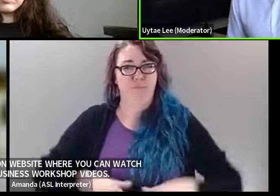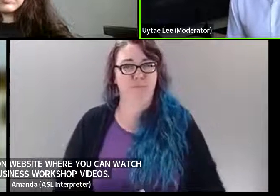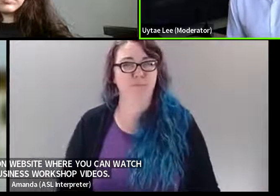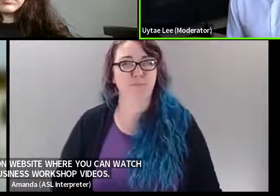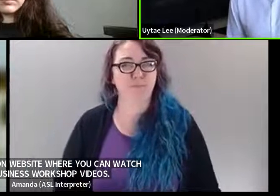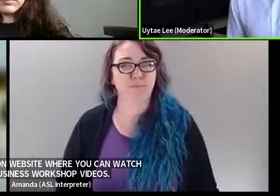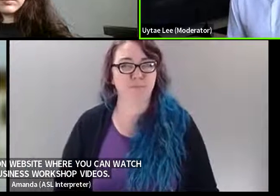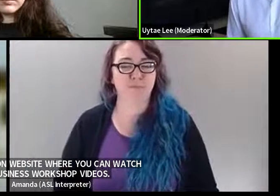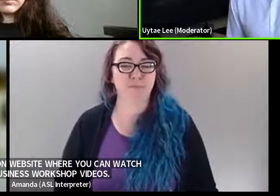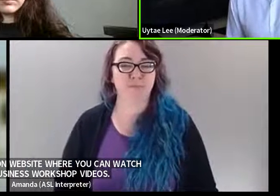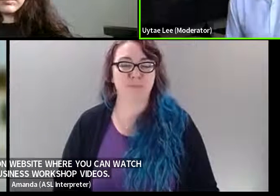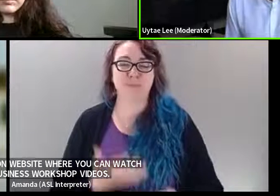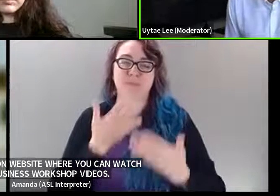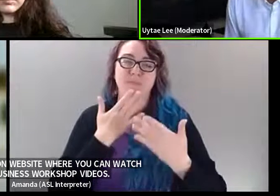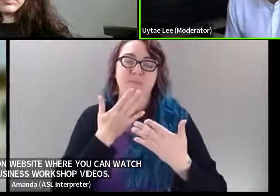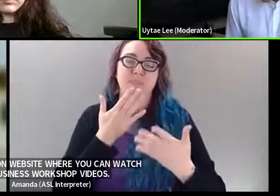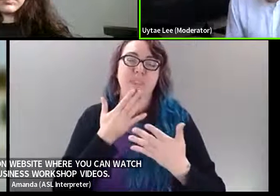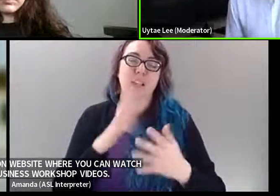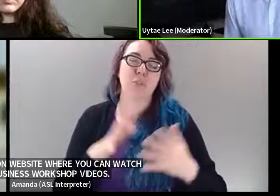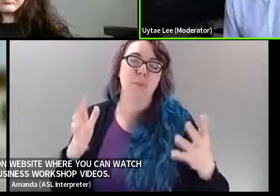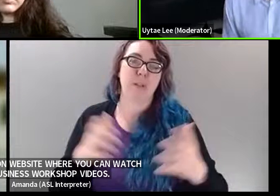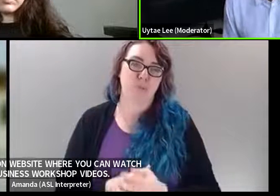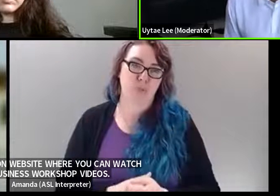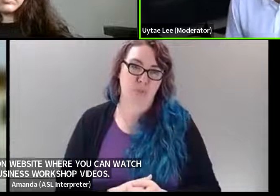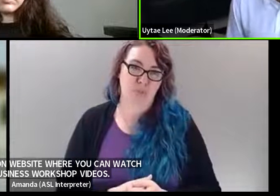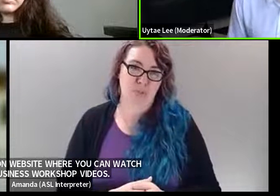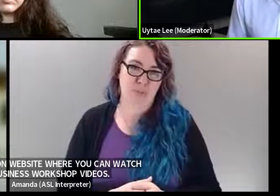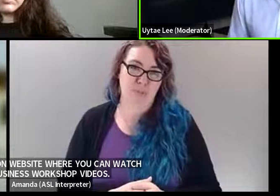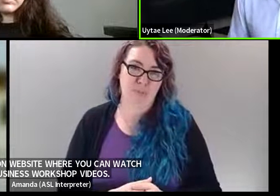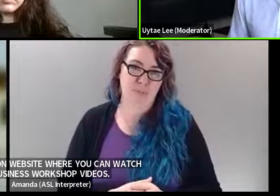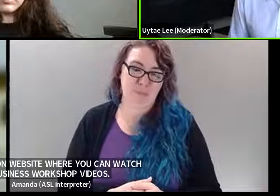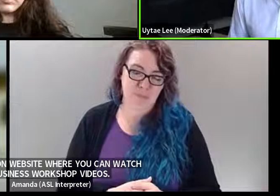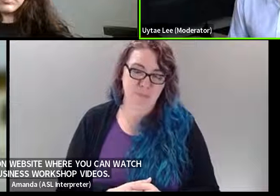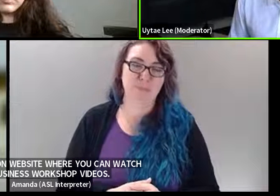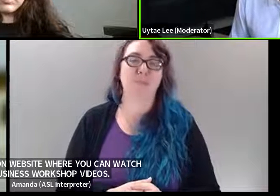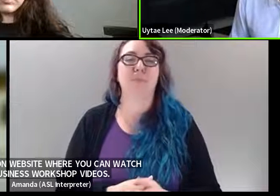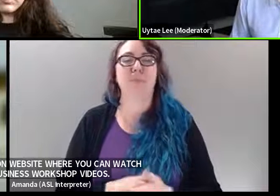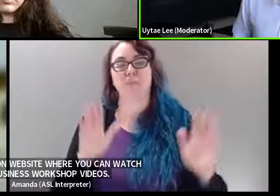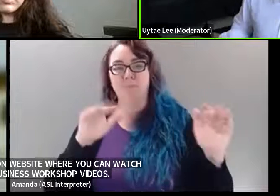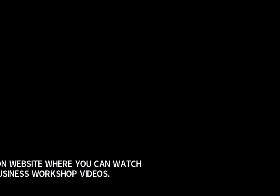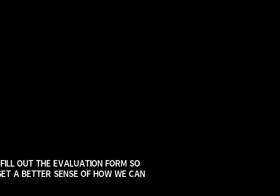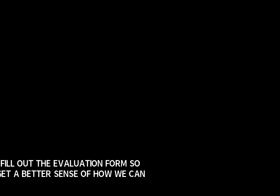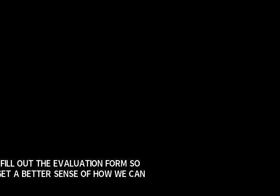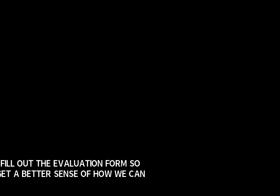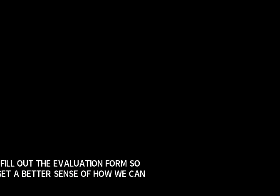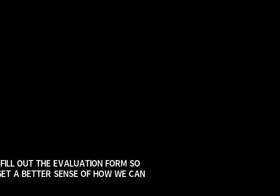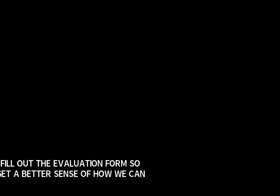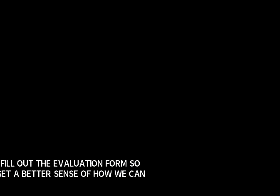Okay, that's it from me. Thank you very much. Thank you everyone so much, and have a wonderful day.